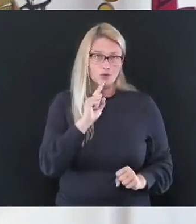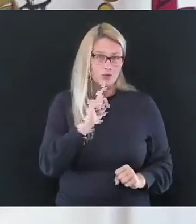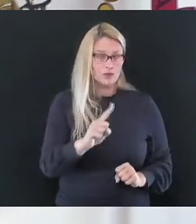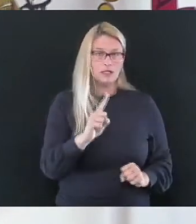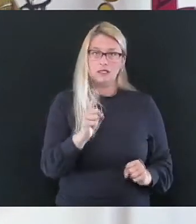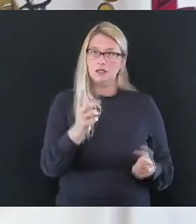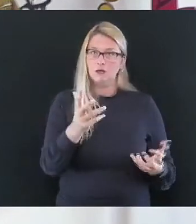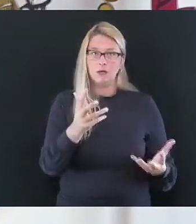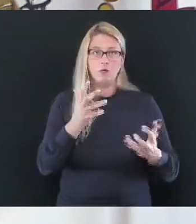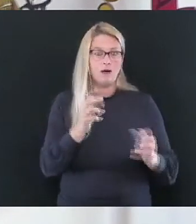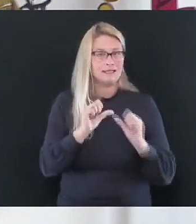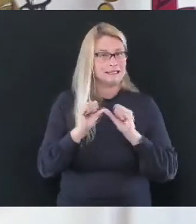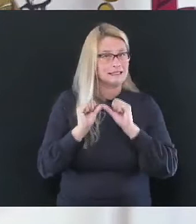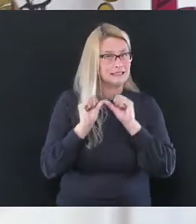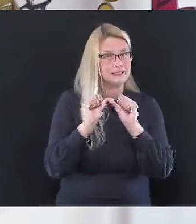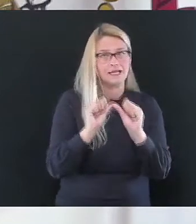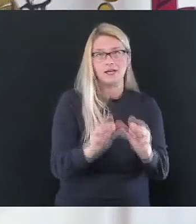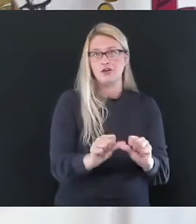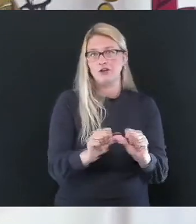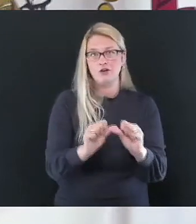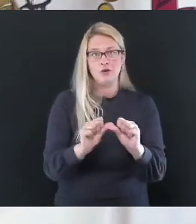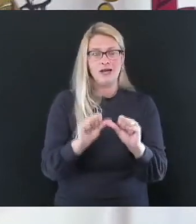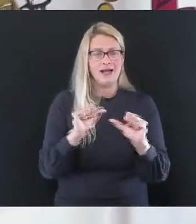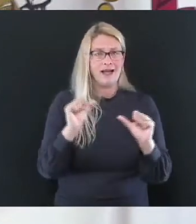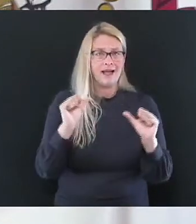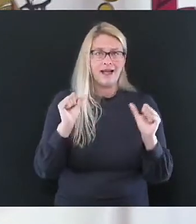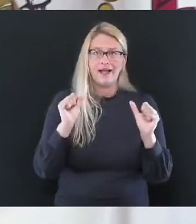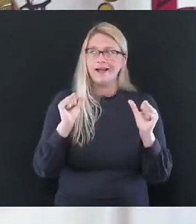we continue in every single way,